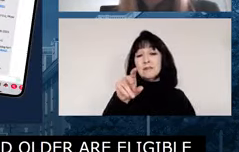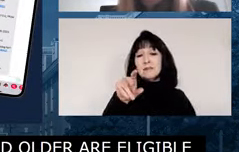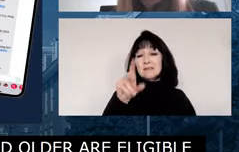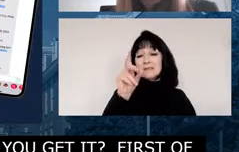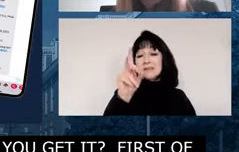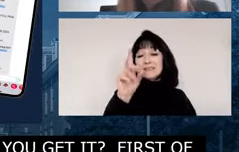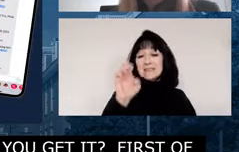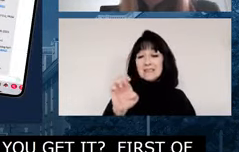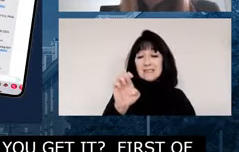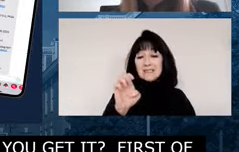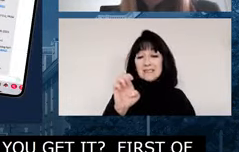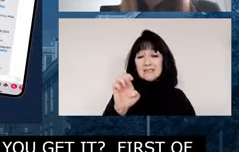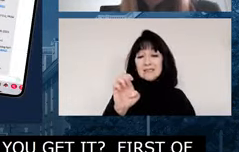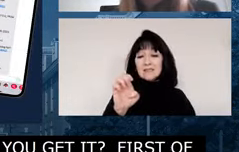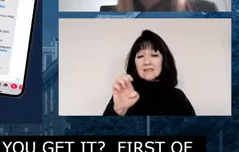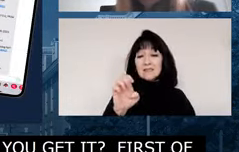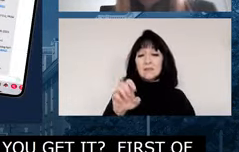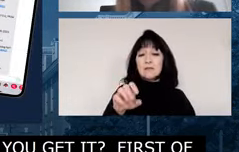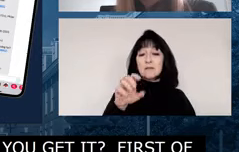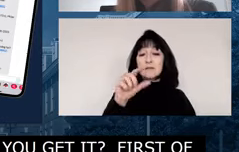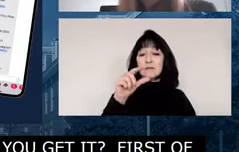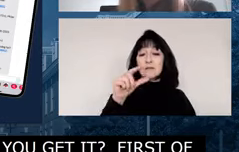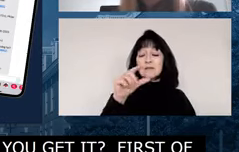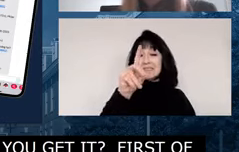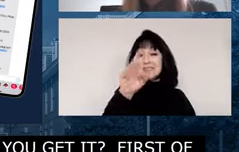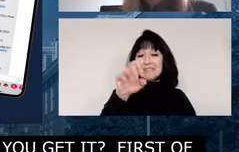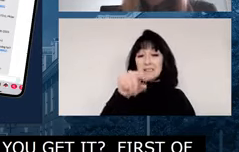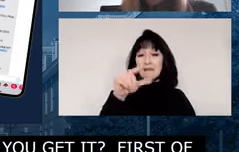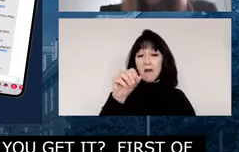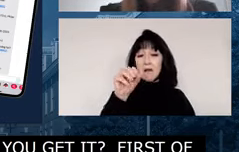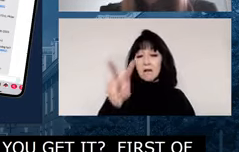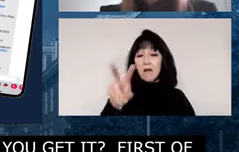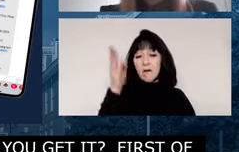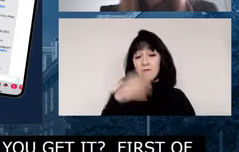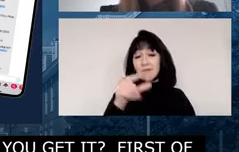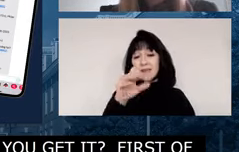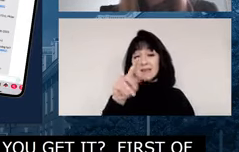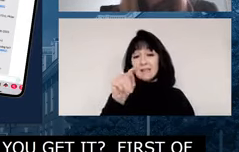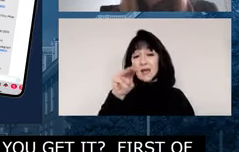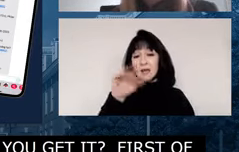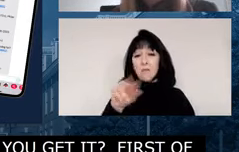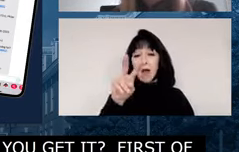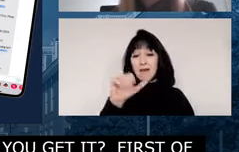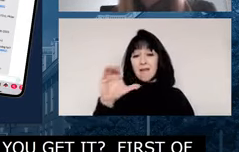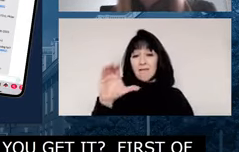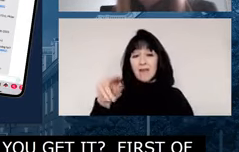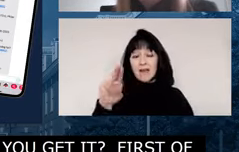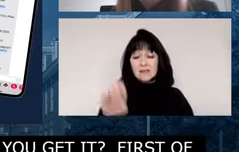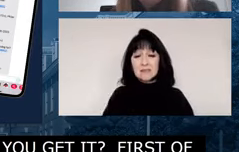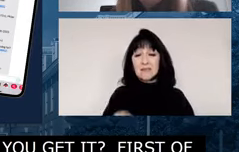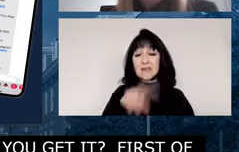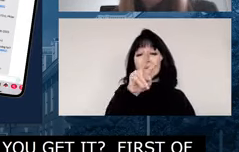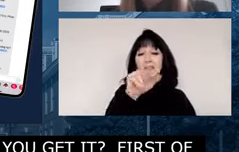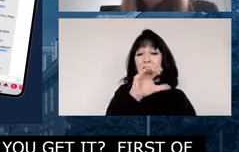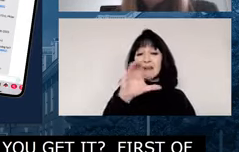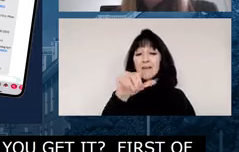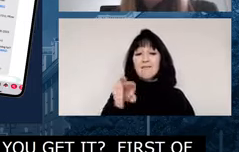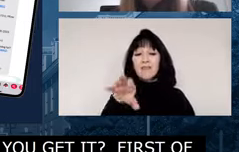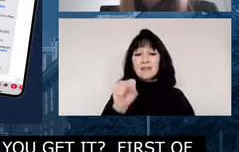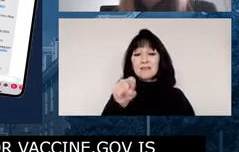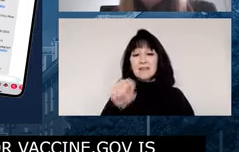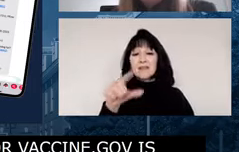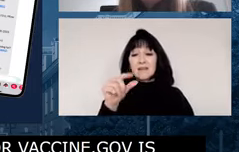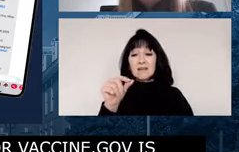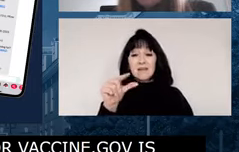de.gov/getmyvaccine or vaccine.govs can help you find a location near you. Here's a great service. If you don't have a computer,